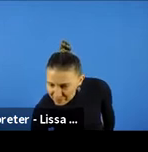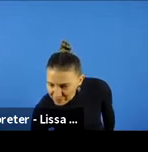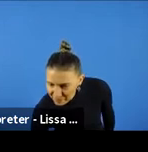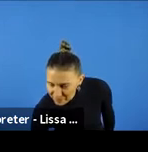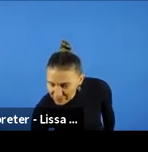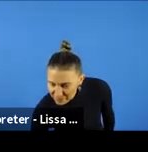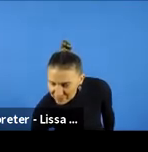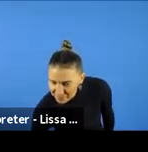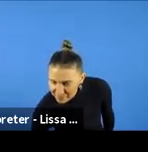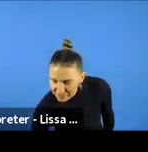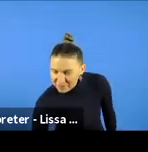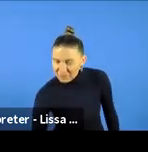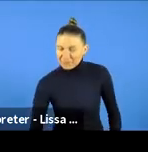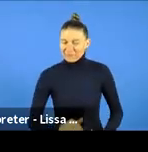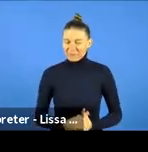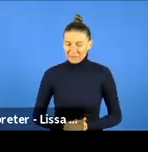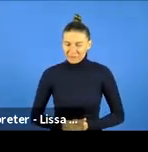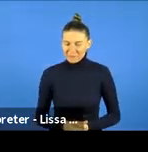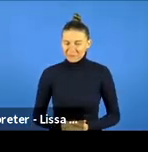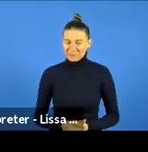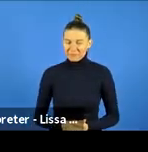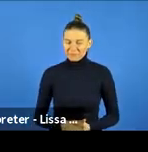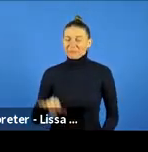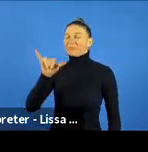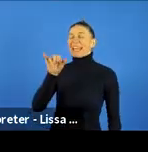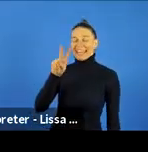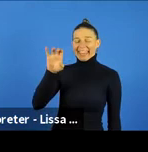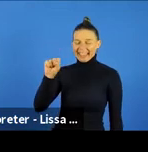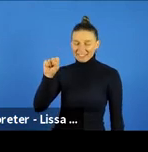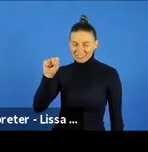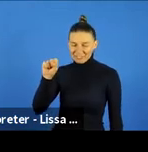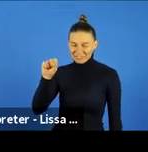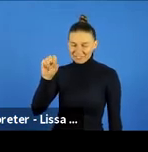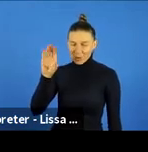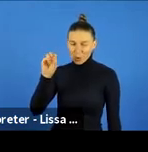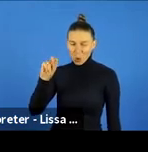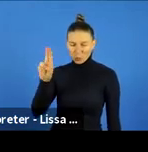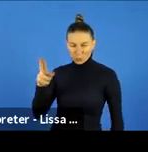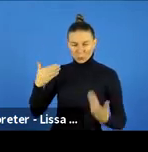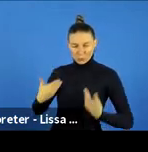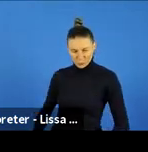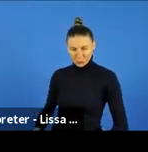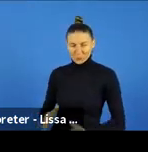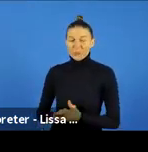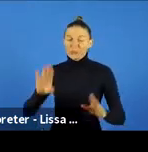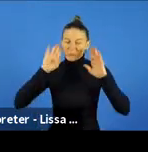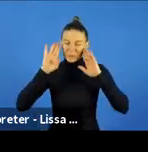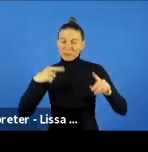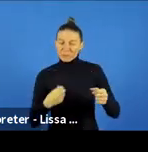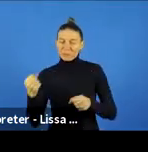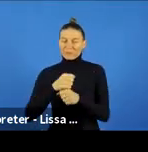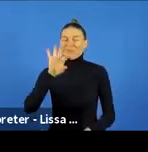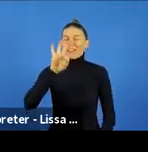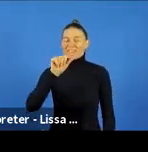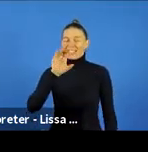you very much. So good afternoon. My name is Yves Cornu and I'm the Managing Director at Facility, which is, as you will see, a